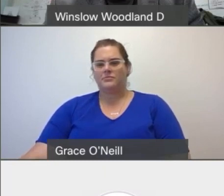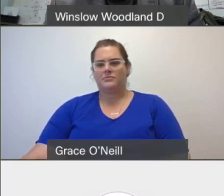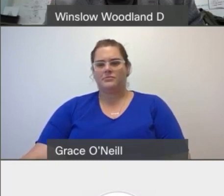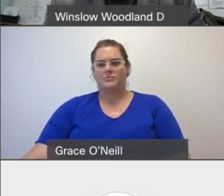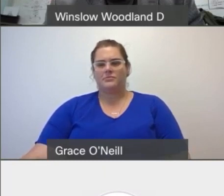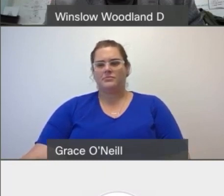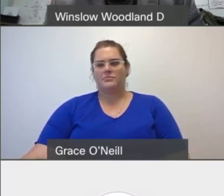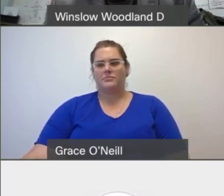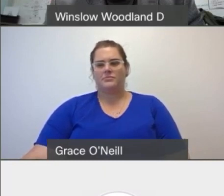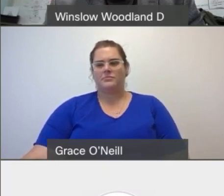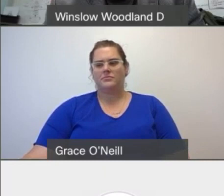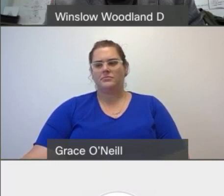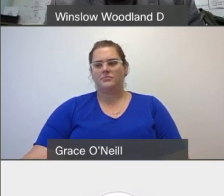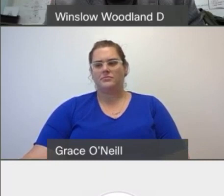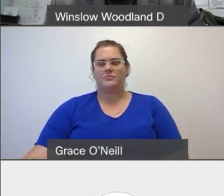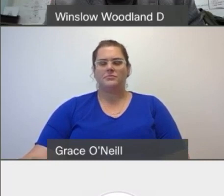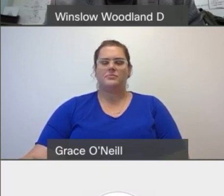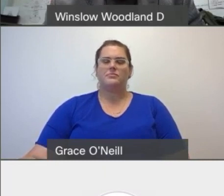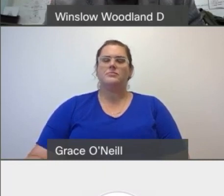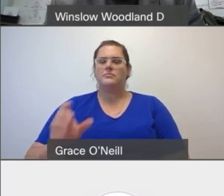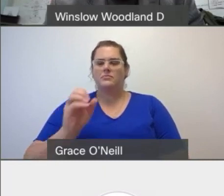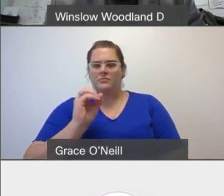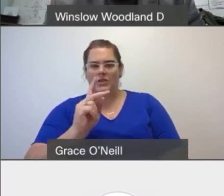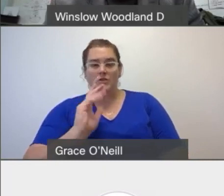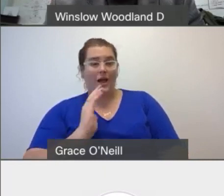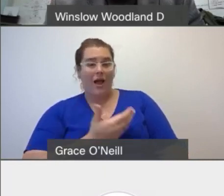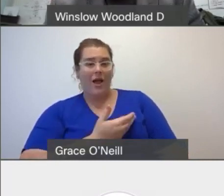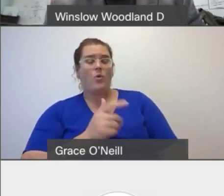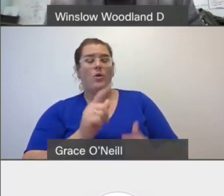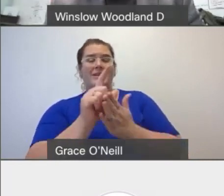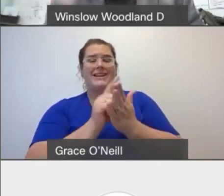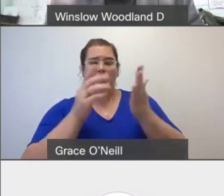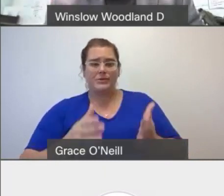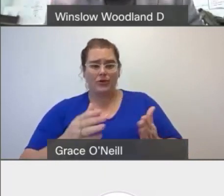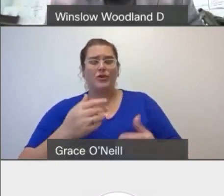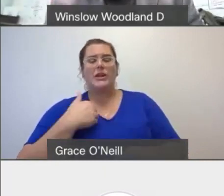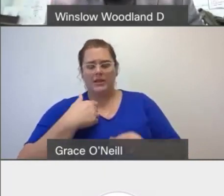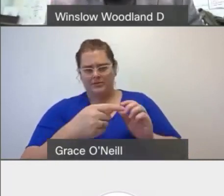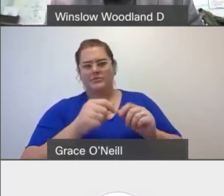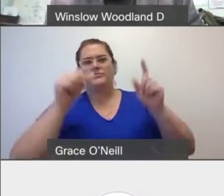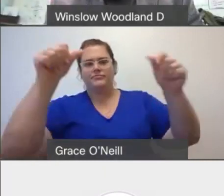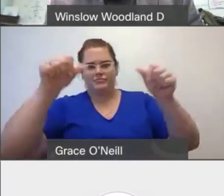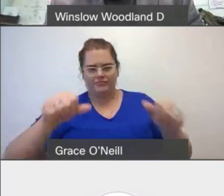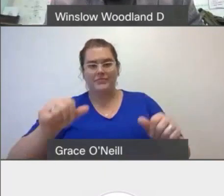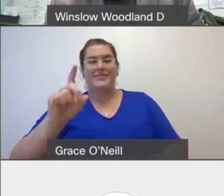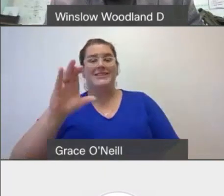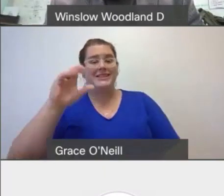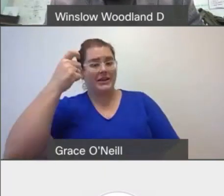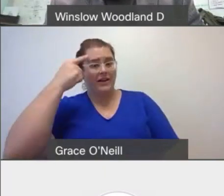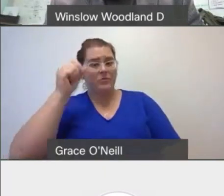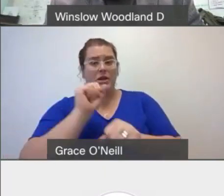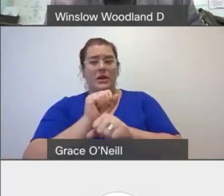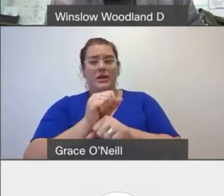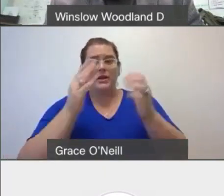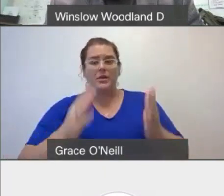So our general counsel has also posted the issuance for DC government employees for